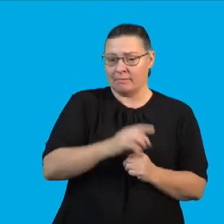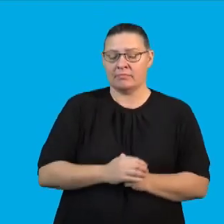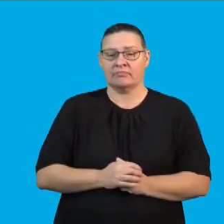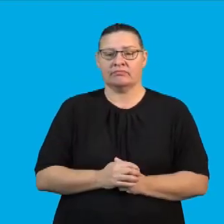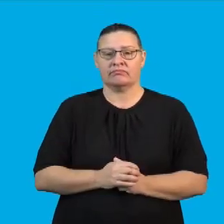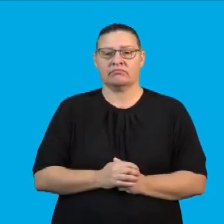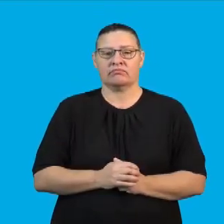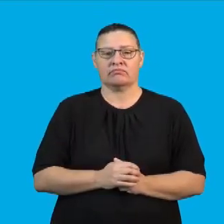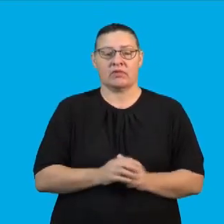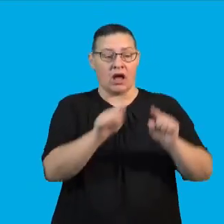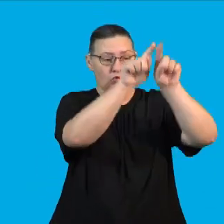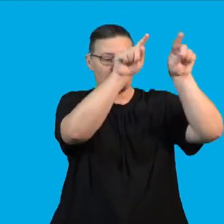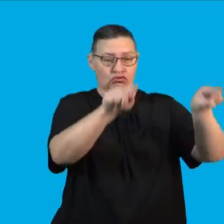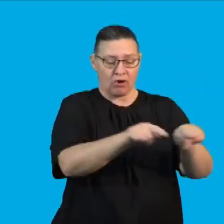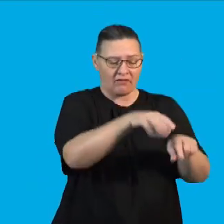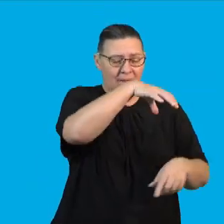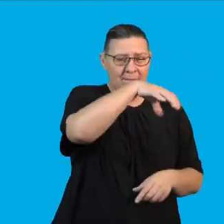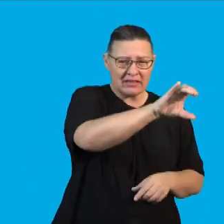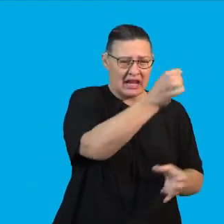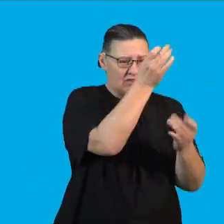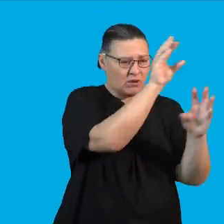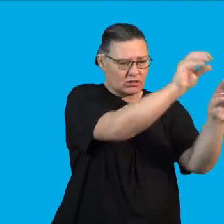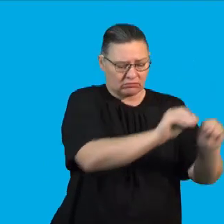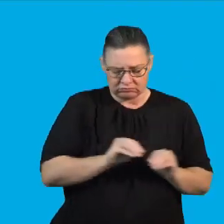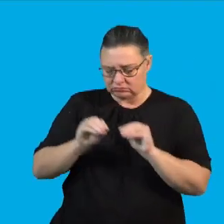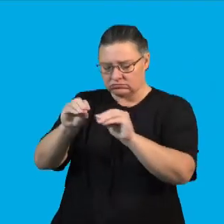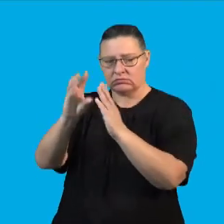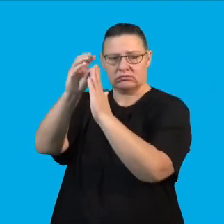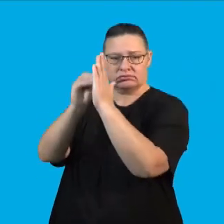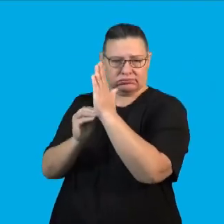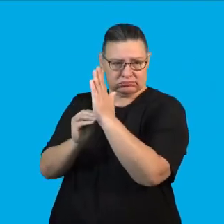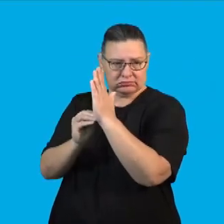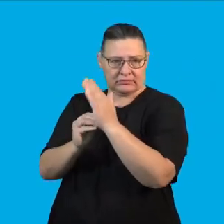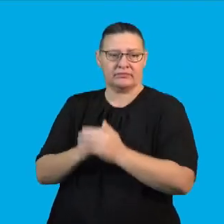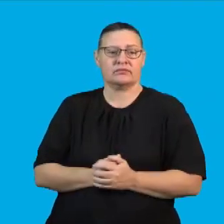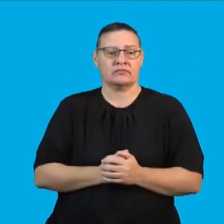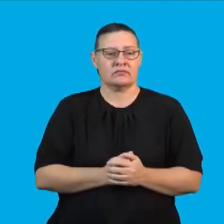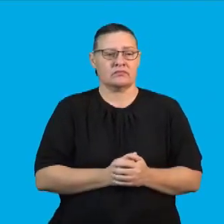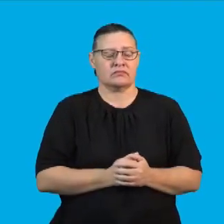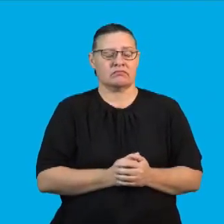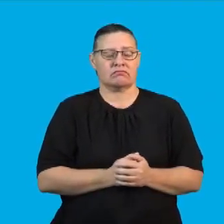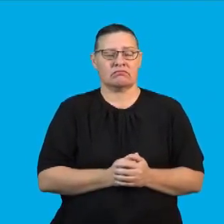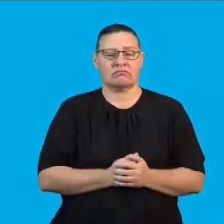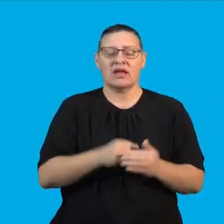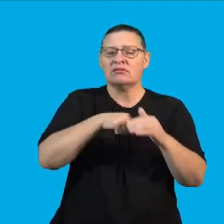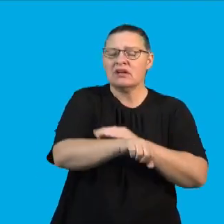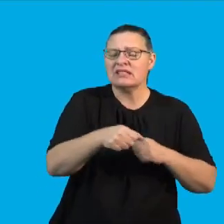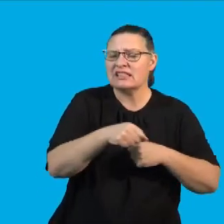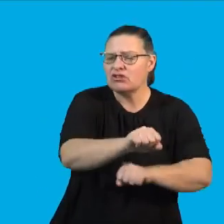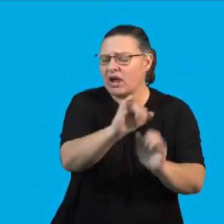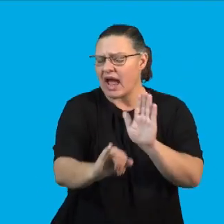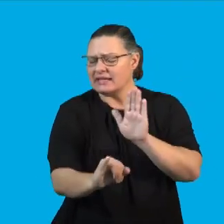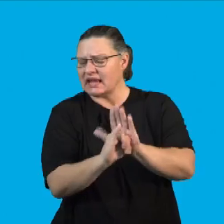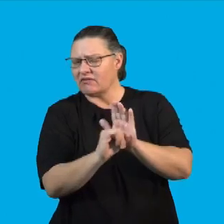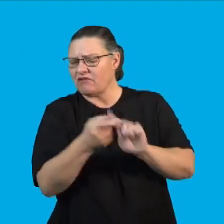are extracting information from a passage, diagram, and graph, identifying reproductive